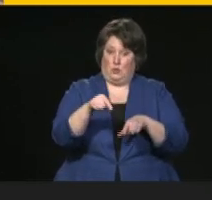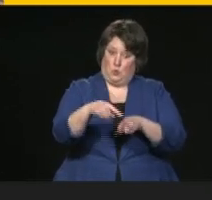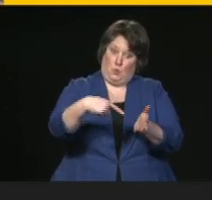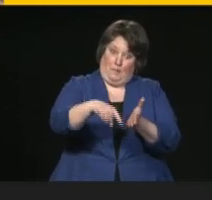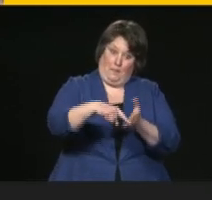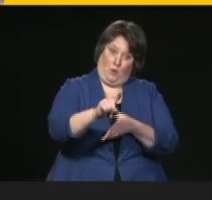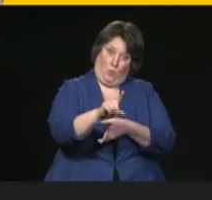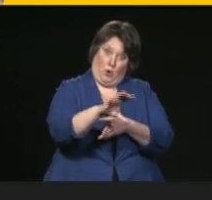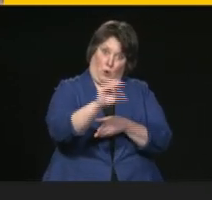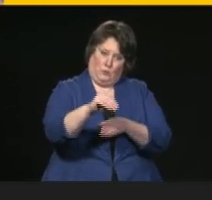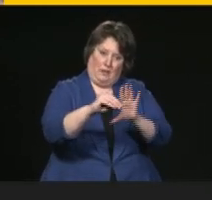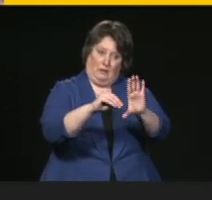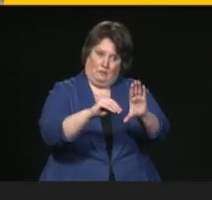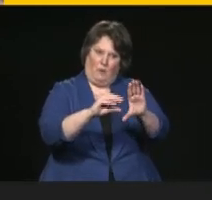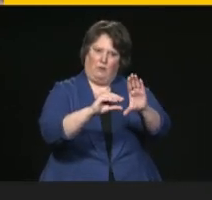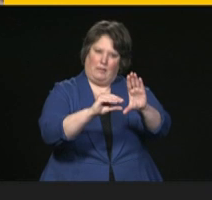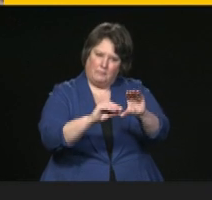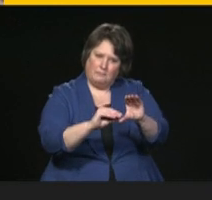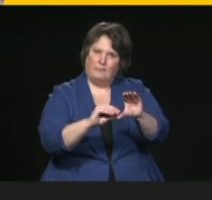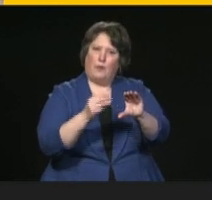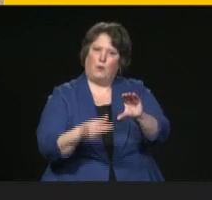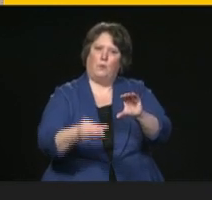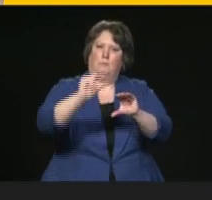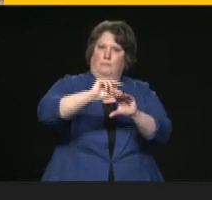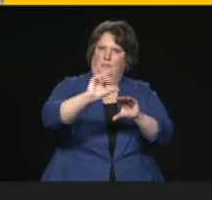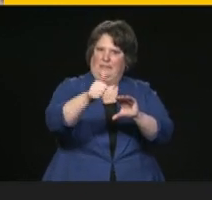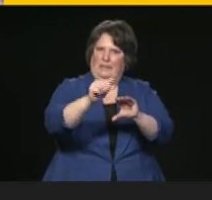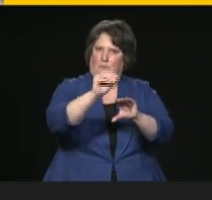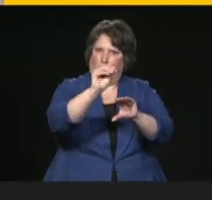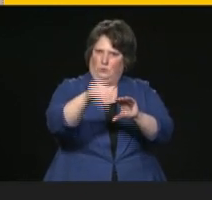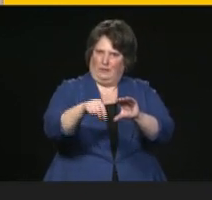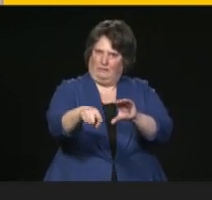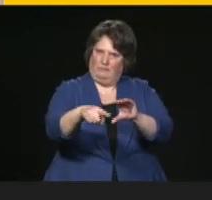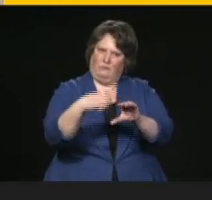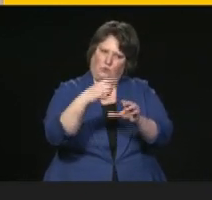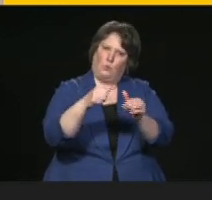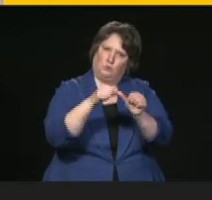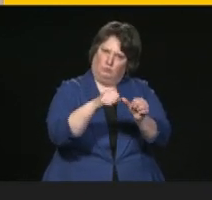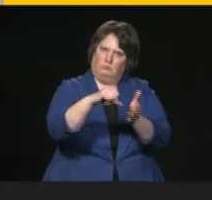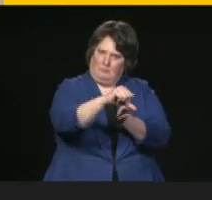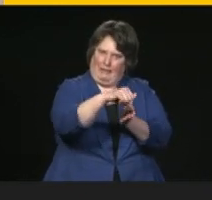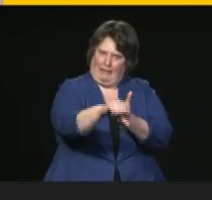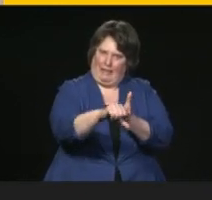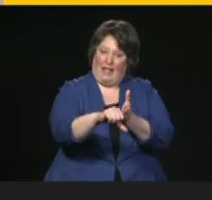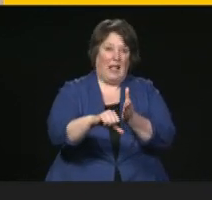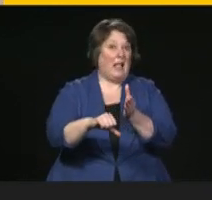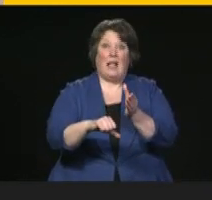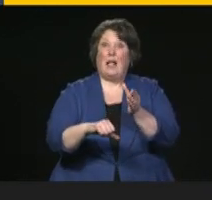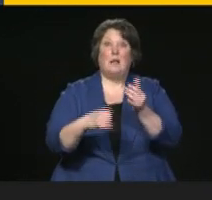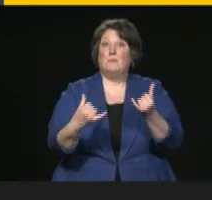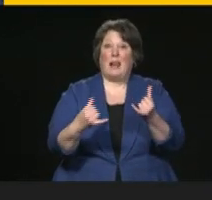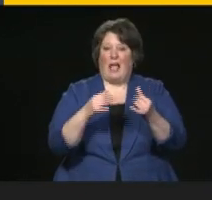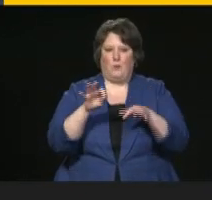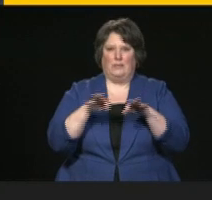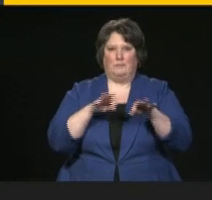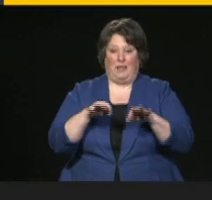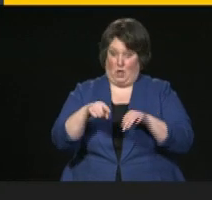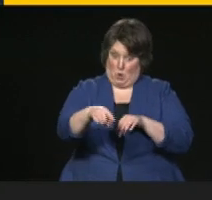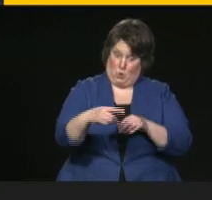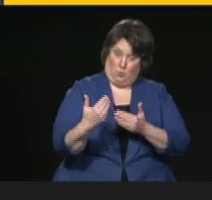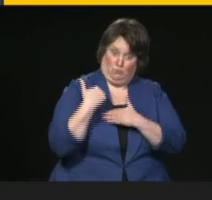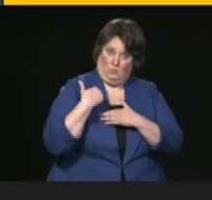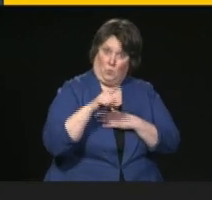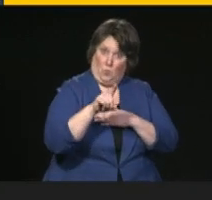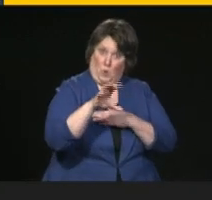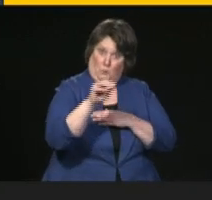per employer. But today, we announced a new wage subsidy of up to 75% for qualifying small